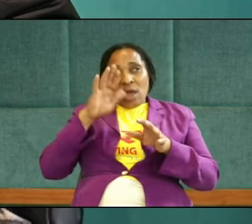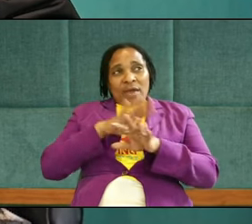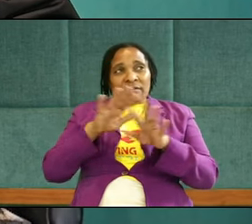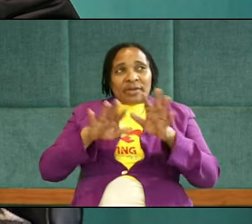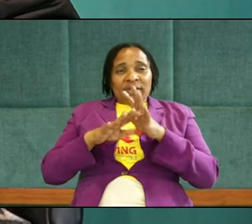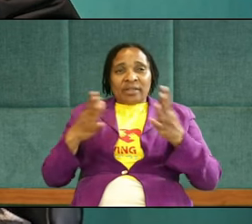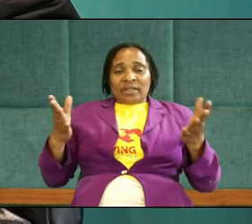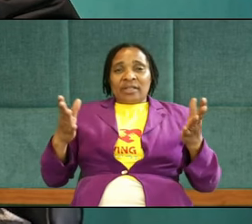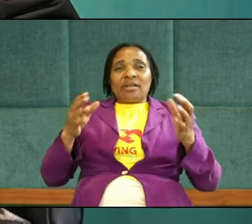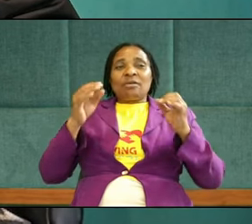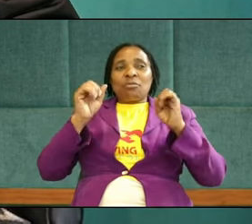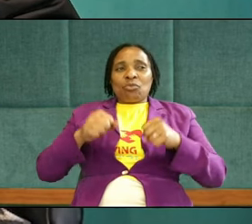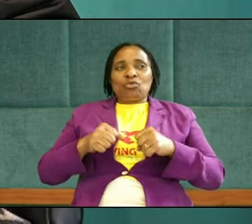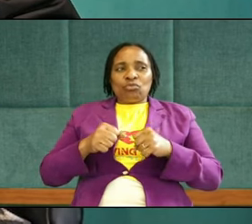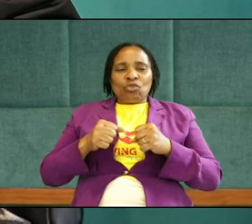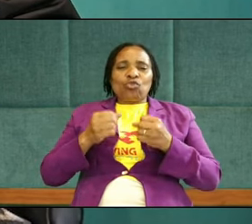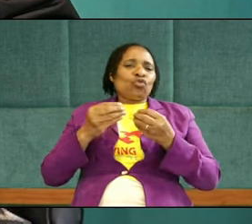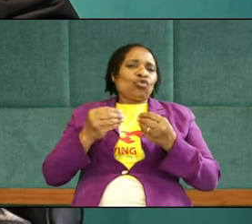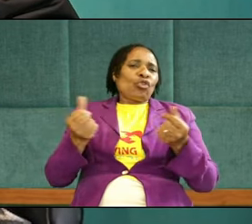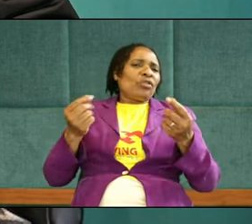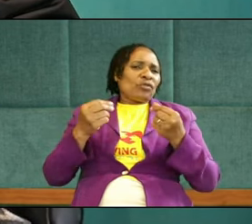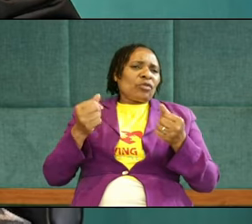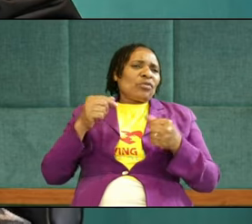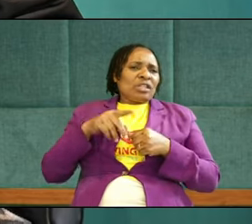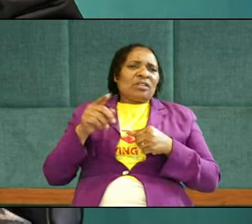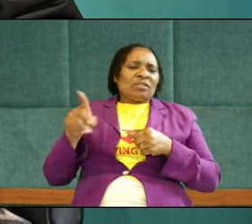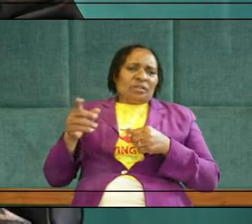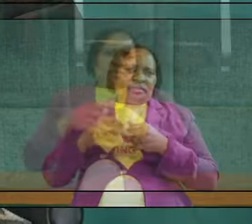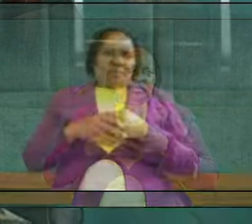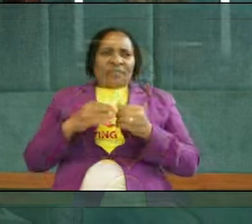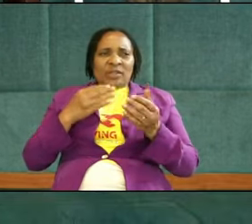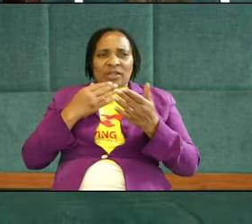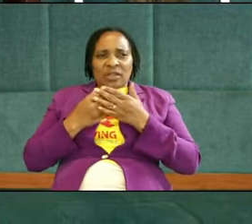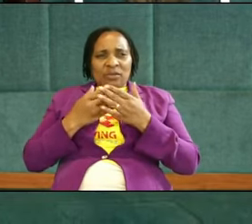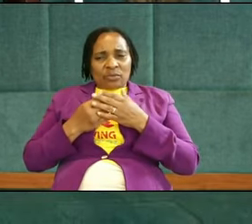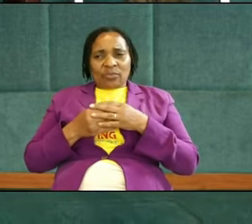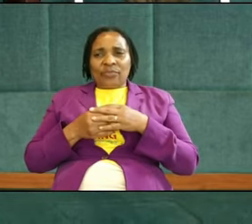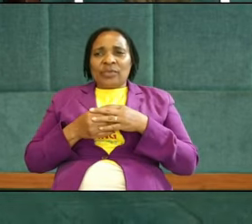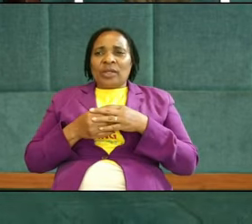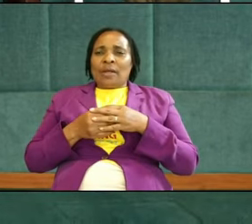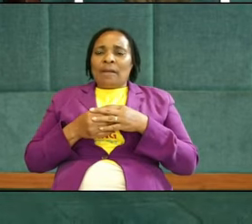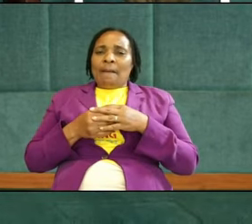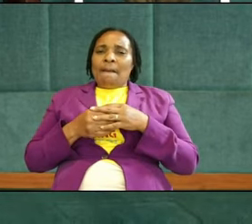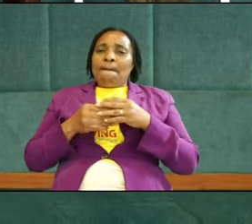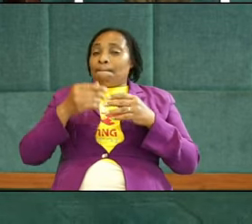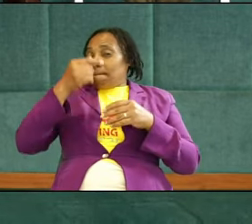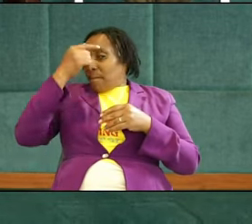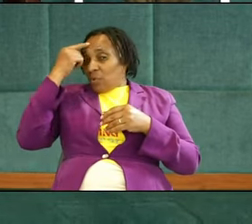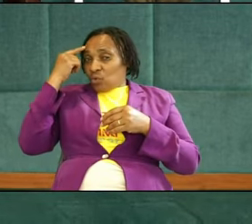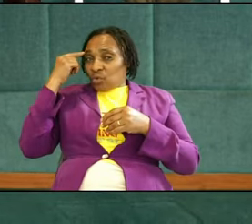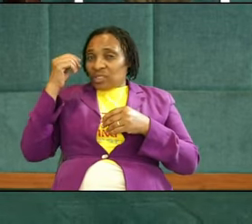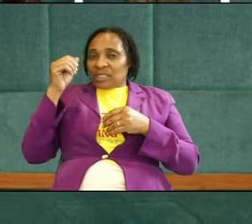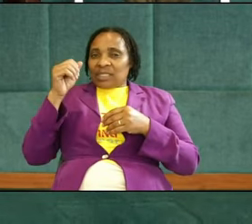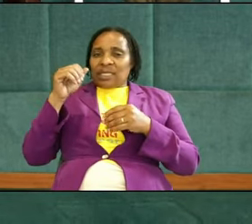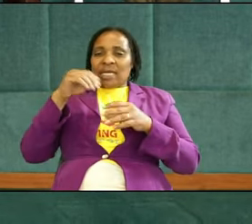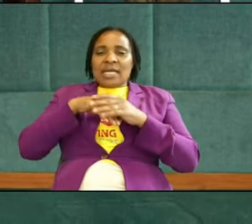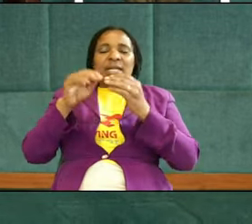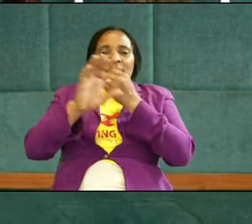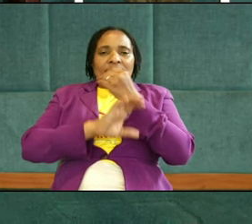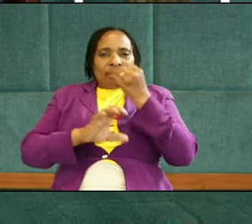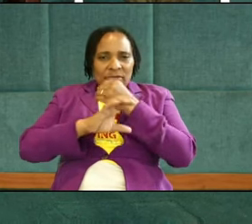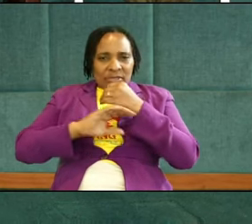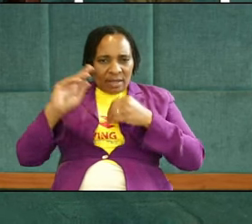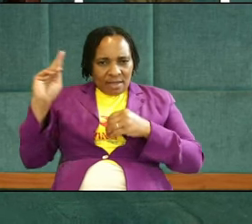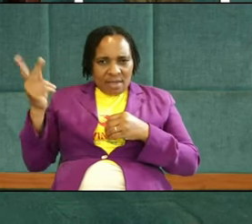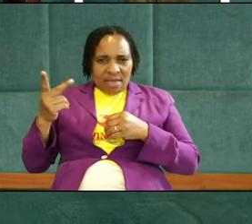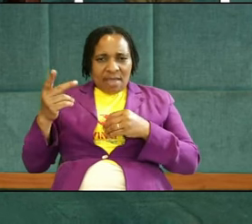can sort it all by yourself. All right, thank you. True, actually, because like in our country, Kenya, right,